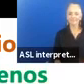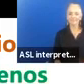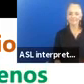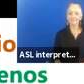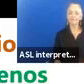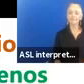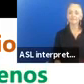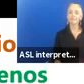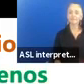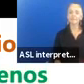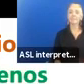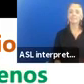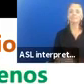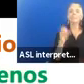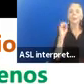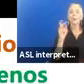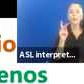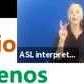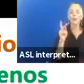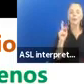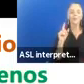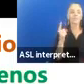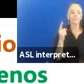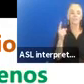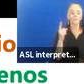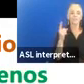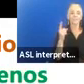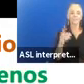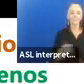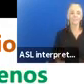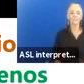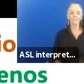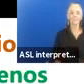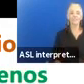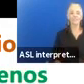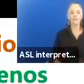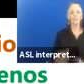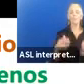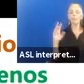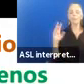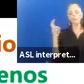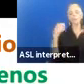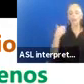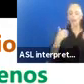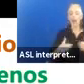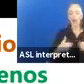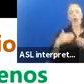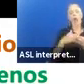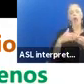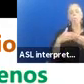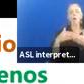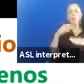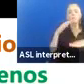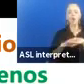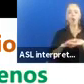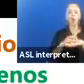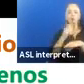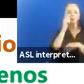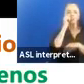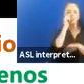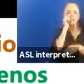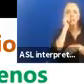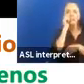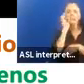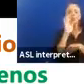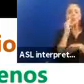just gonna move this thing. Okay, so first one. I'm often around living on the skin or in your mouth or